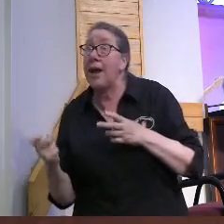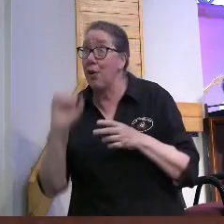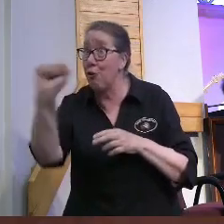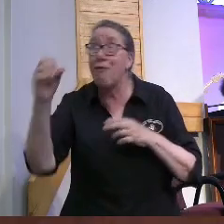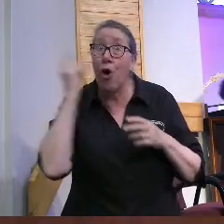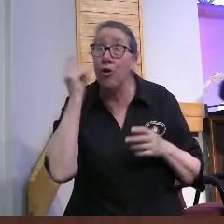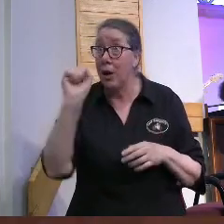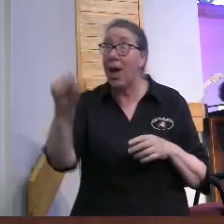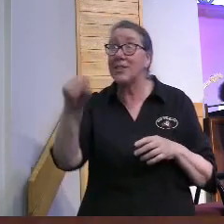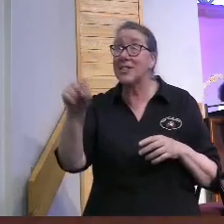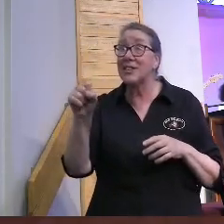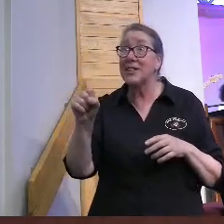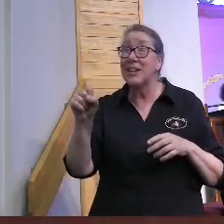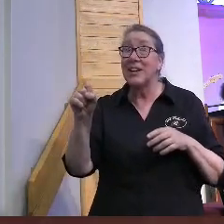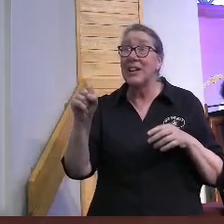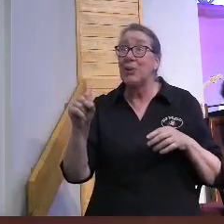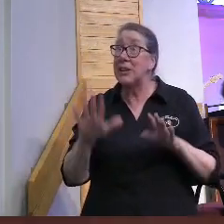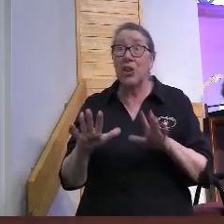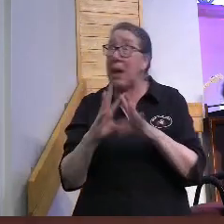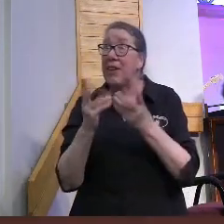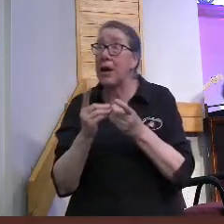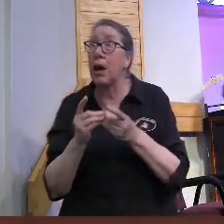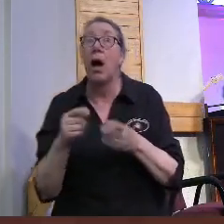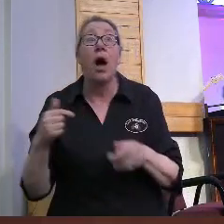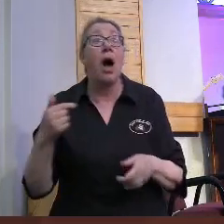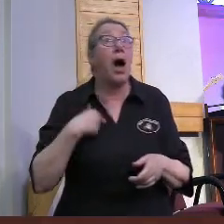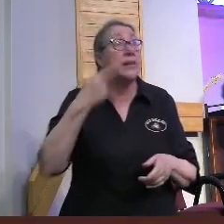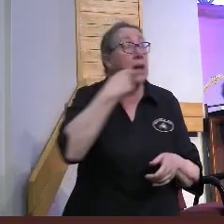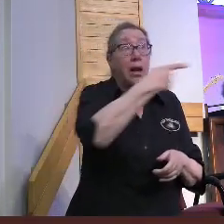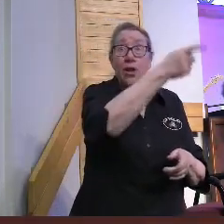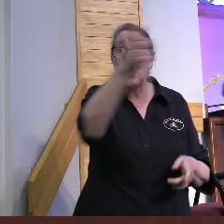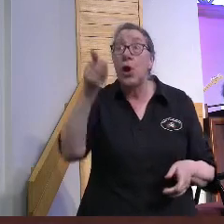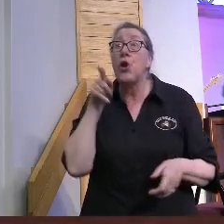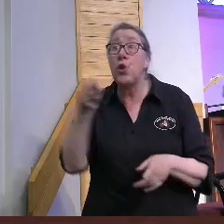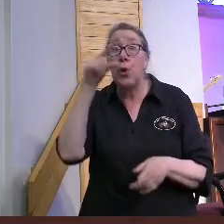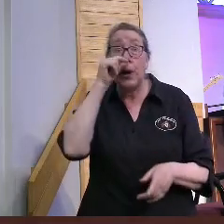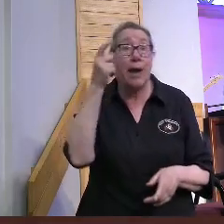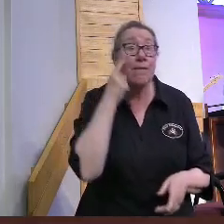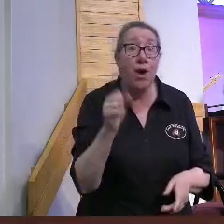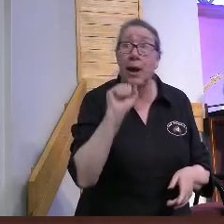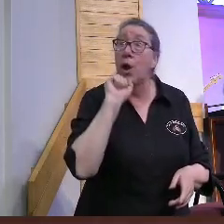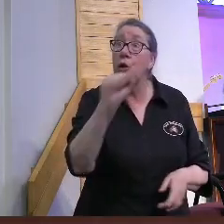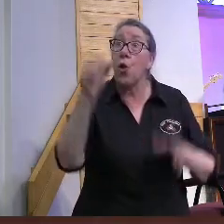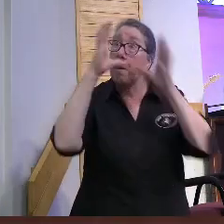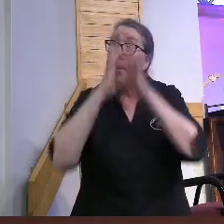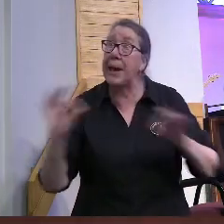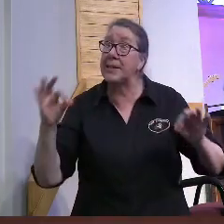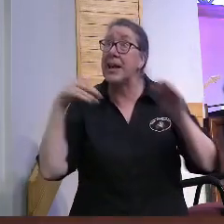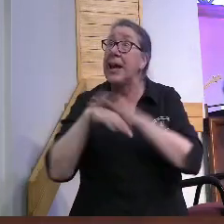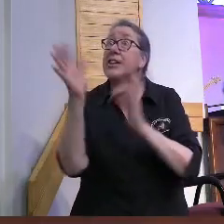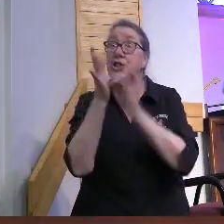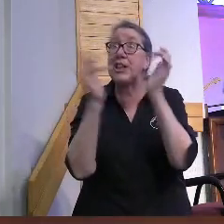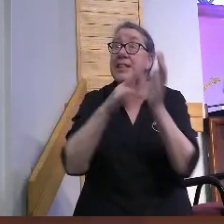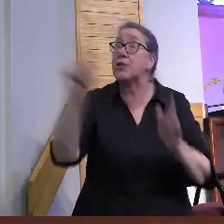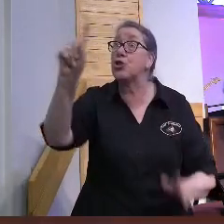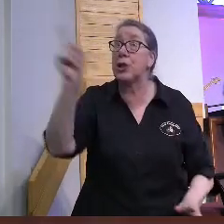When we lose our phone, we stop everything to find it. Let me tell you, you can find your peace in Jesus today. You can find your peace in Him.